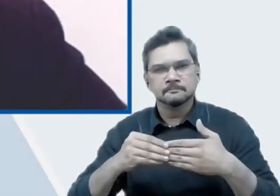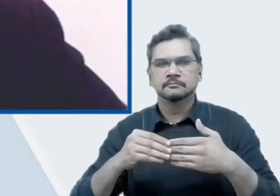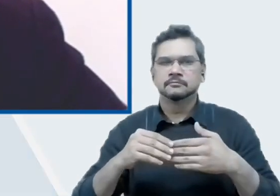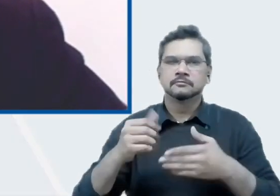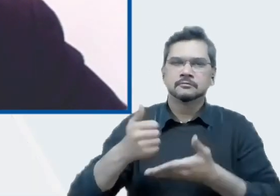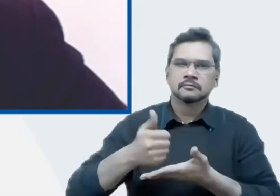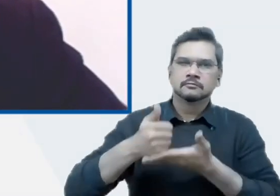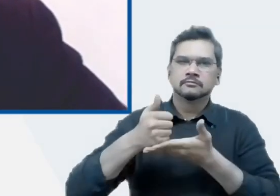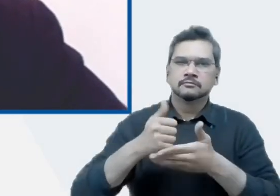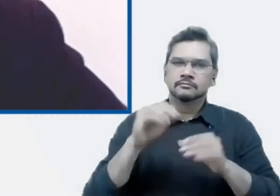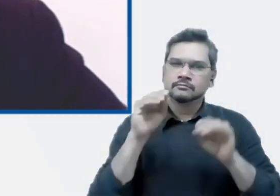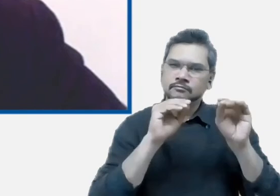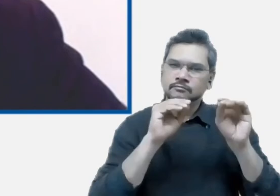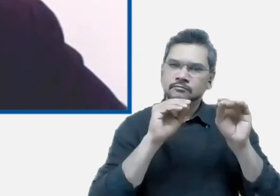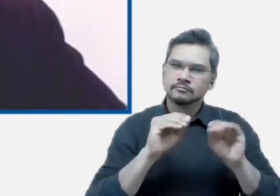Just to